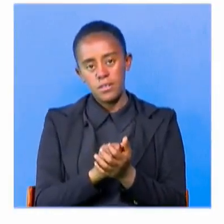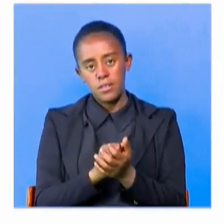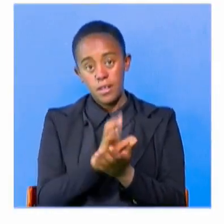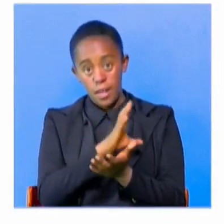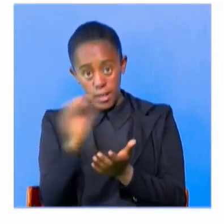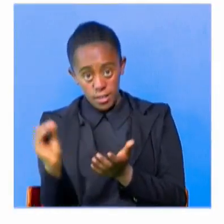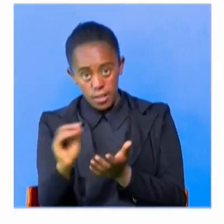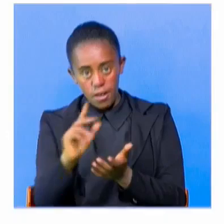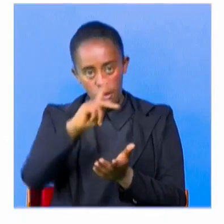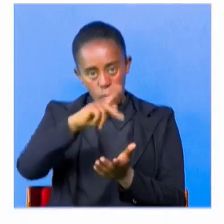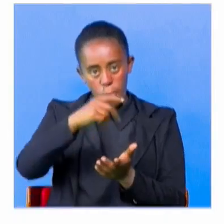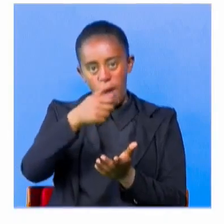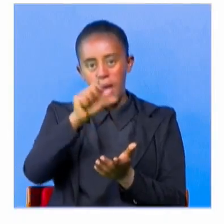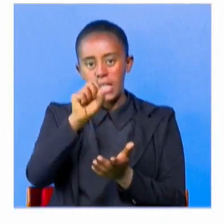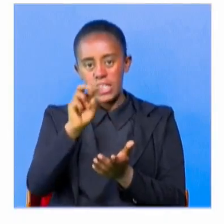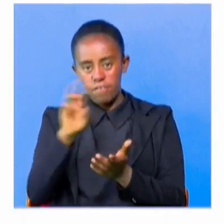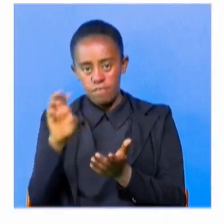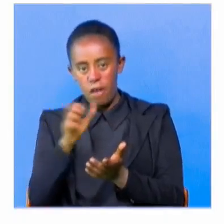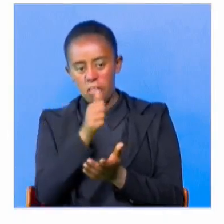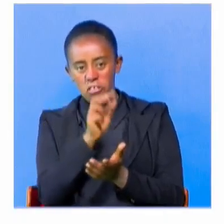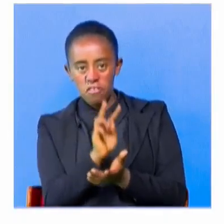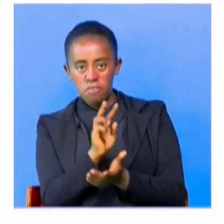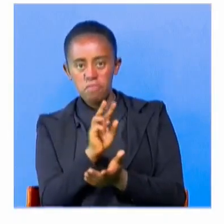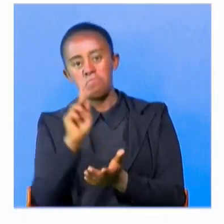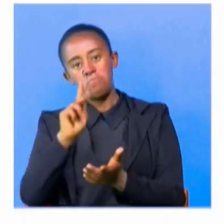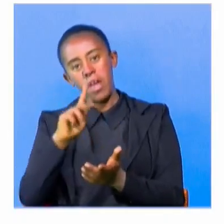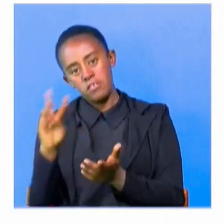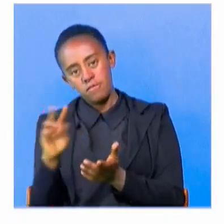and passive tenses.